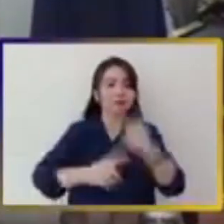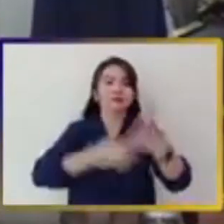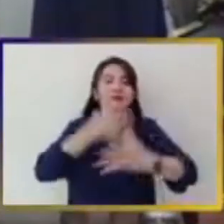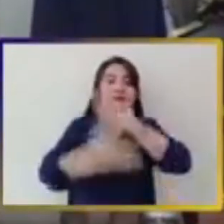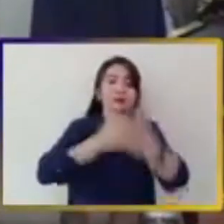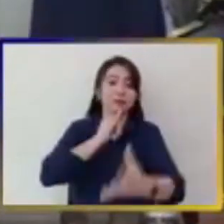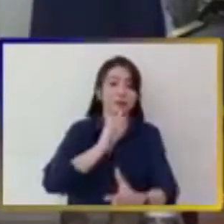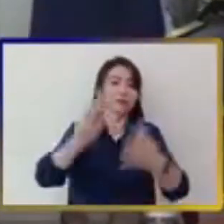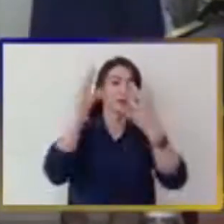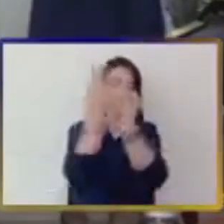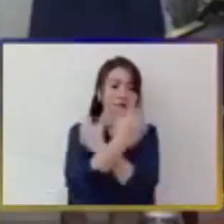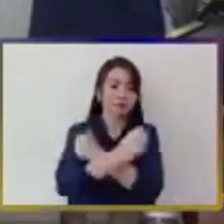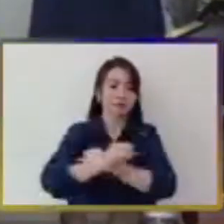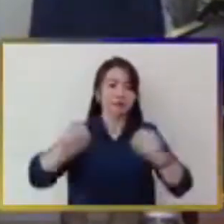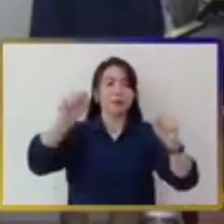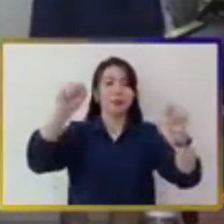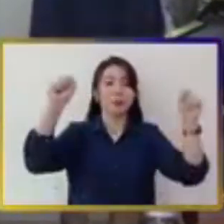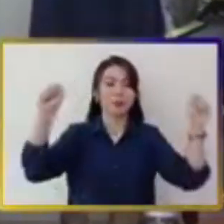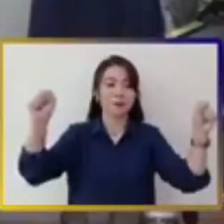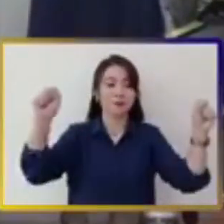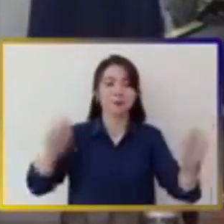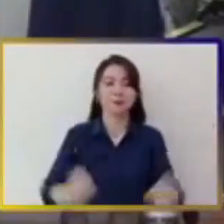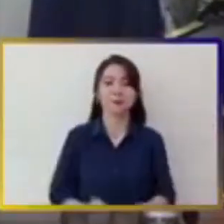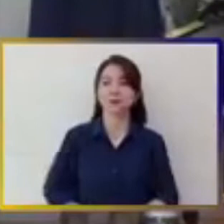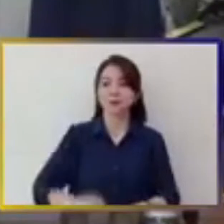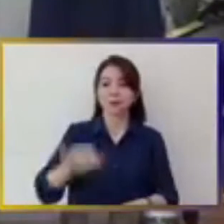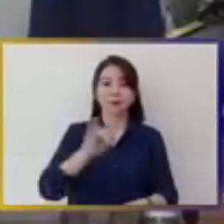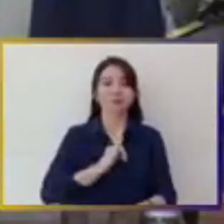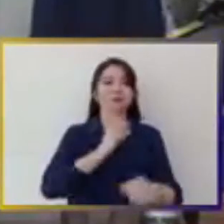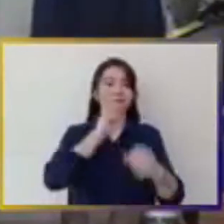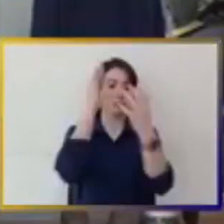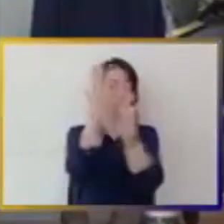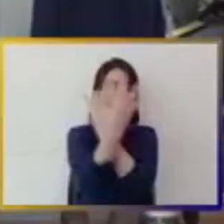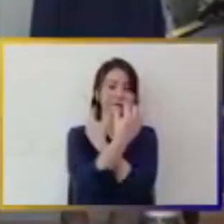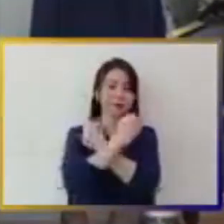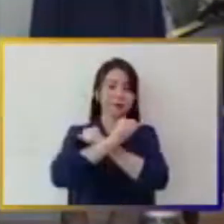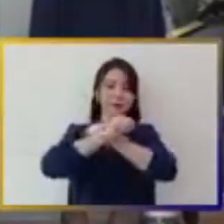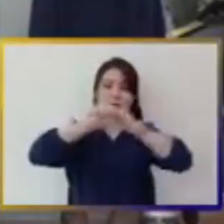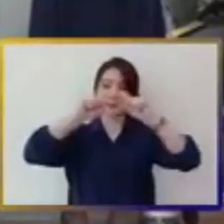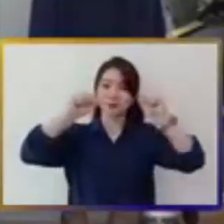shout it, I'm saved. I'm saved.